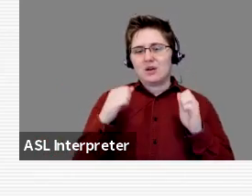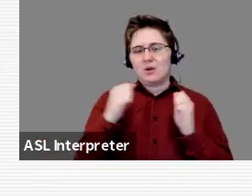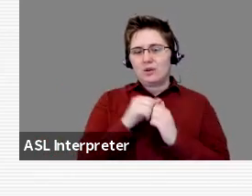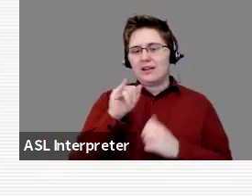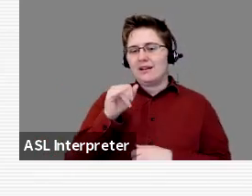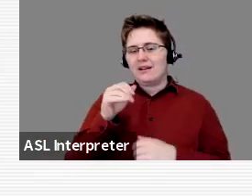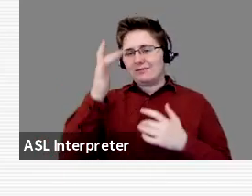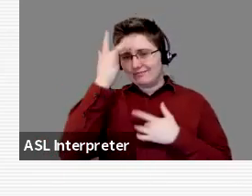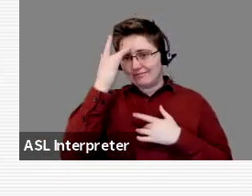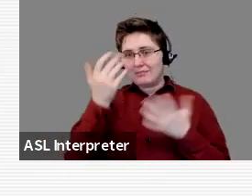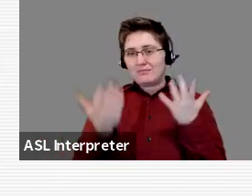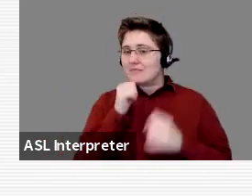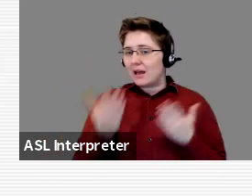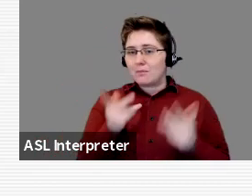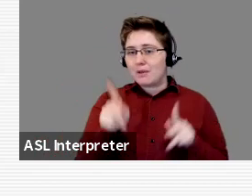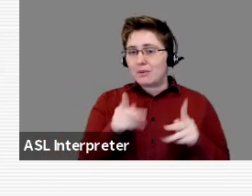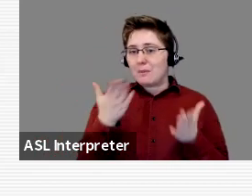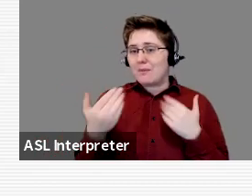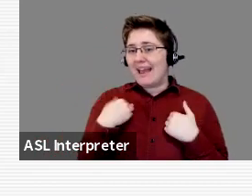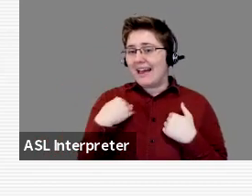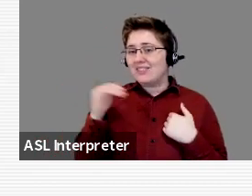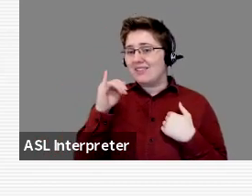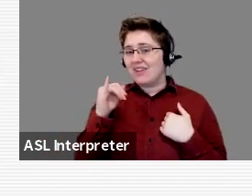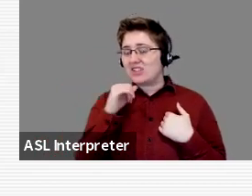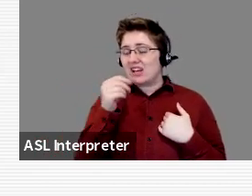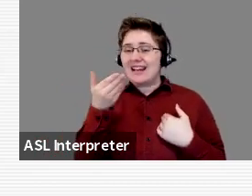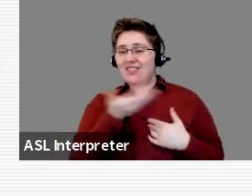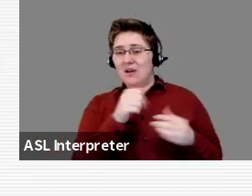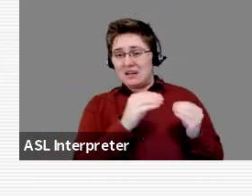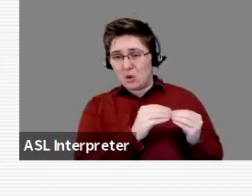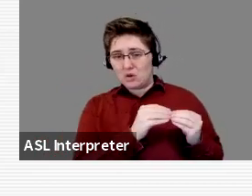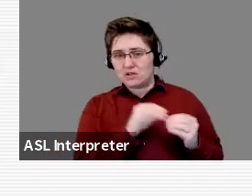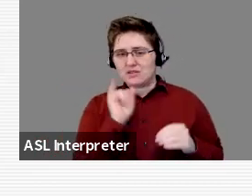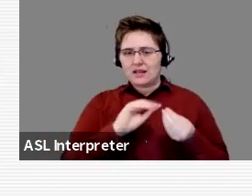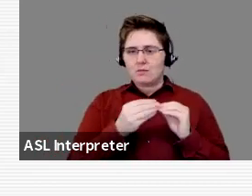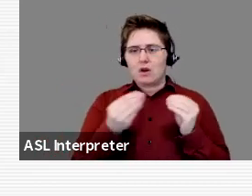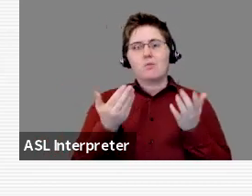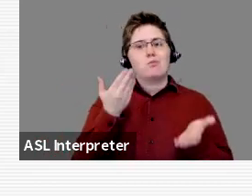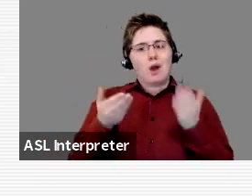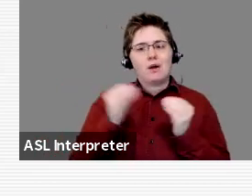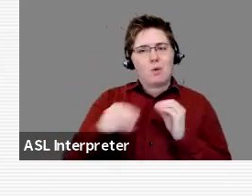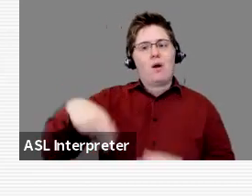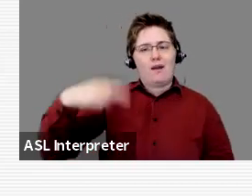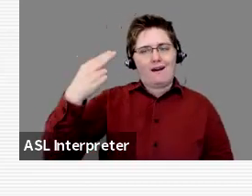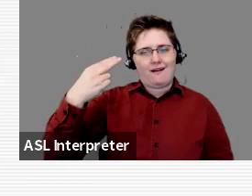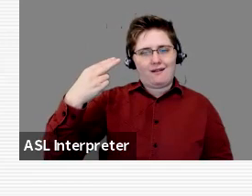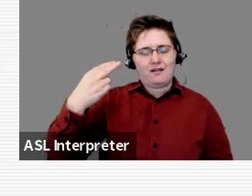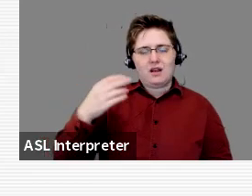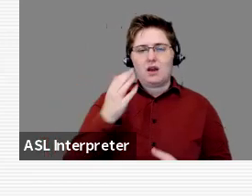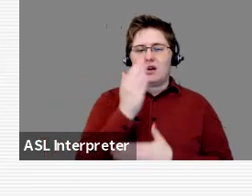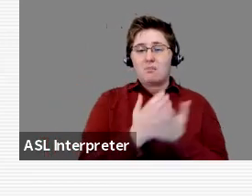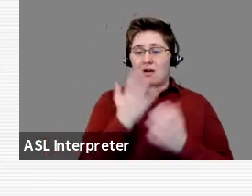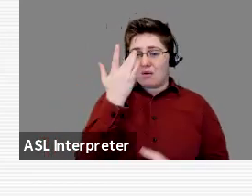people that may have had the infection and are no longer there. So that number is probably much higher. So part of the reason I wanted to